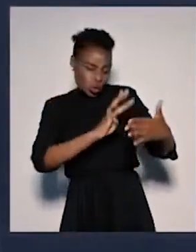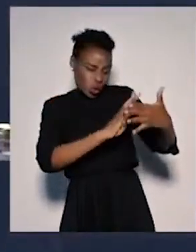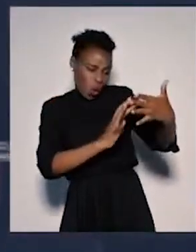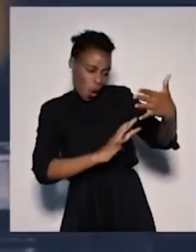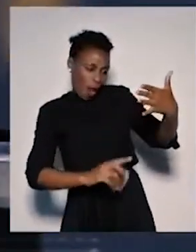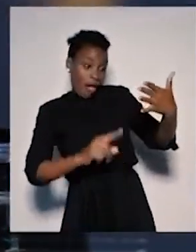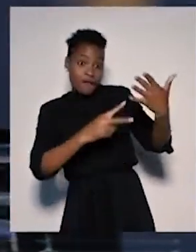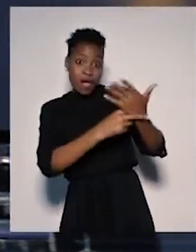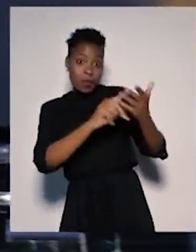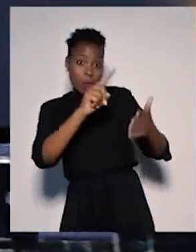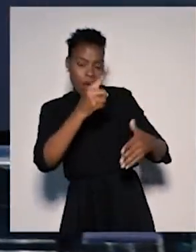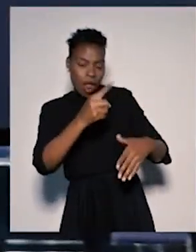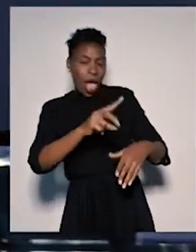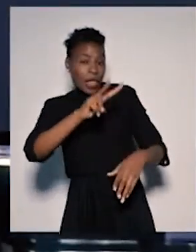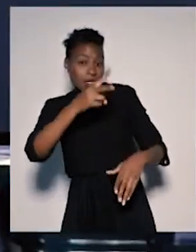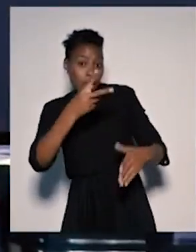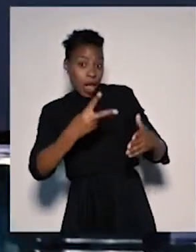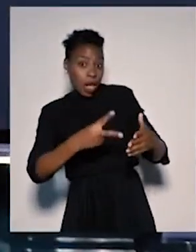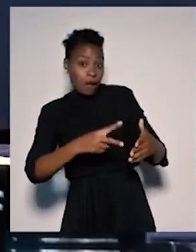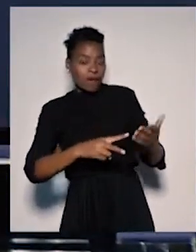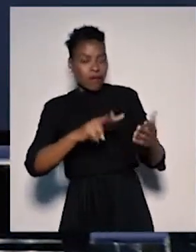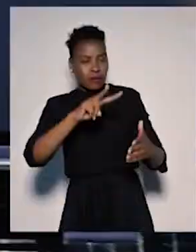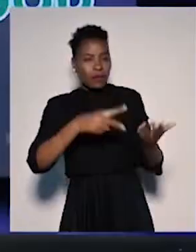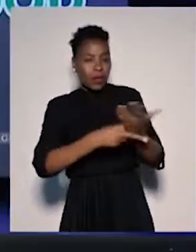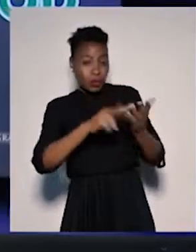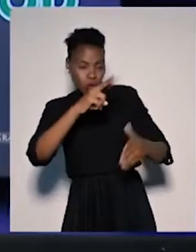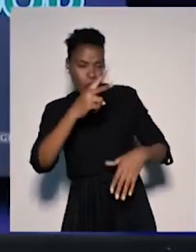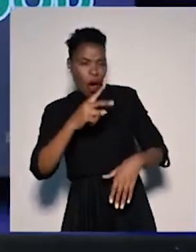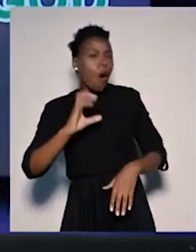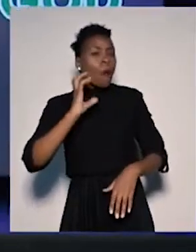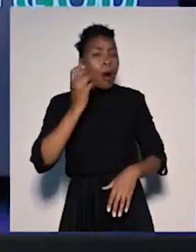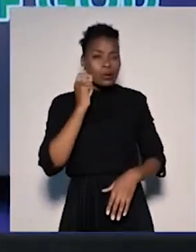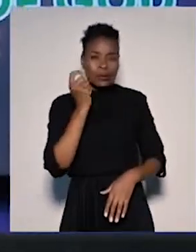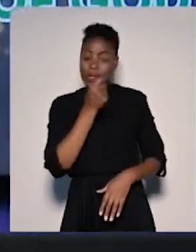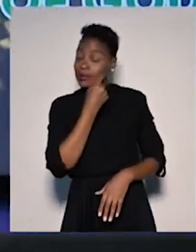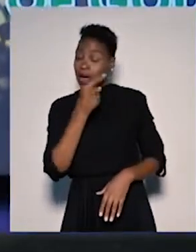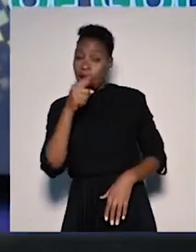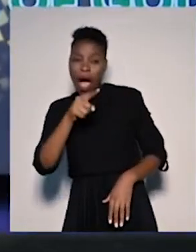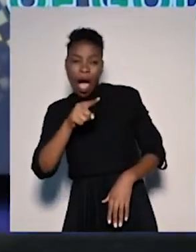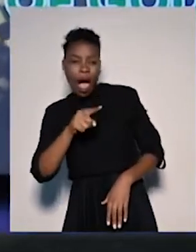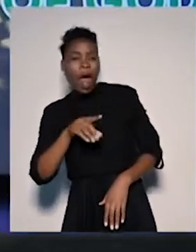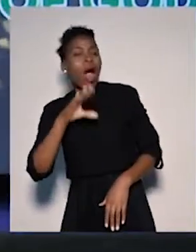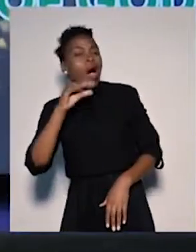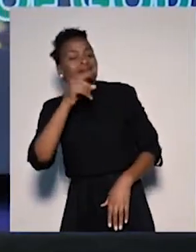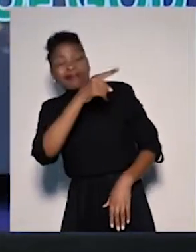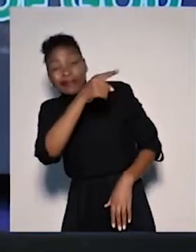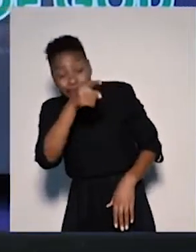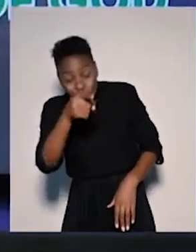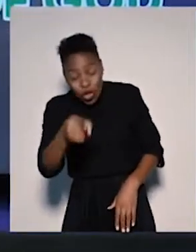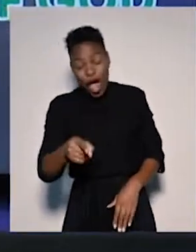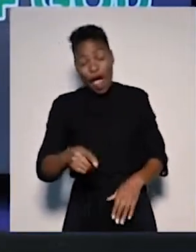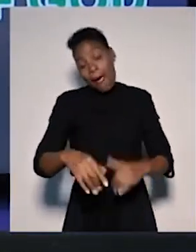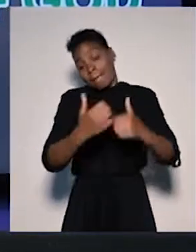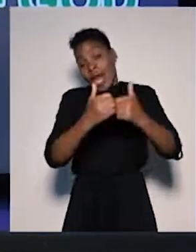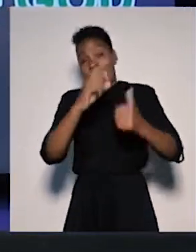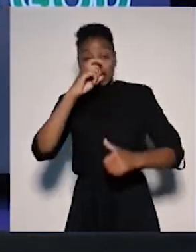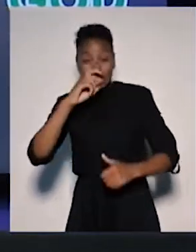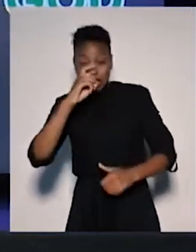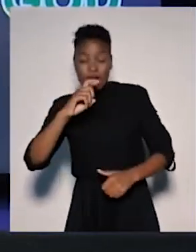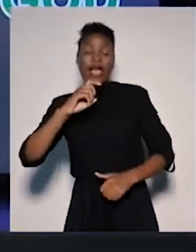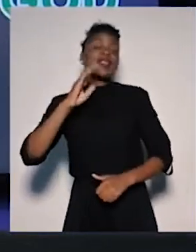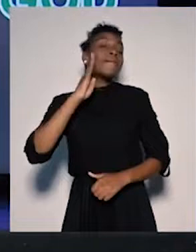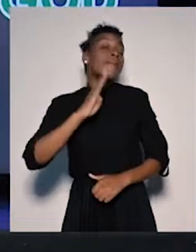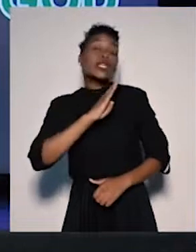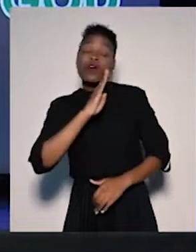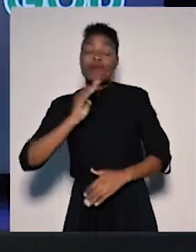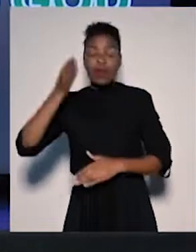1, particularly the second part of verse 2. Paul says, I beseech you therefore, brethren, by the mercies of God,